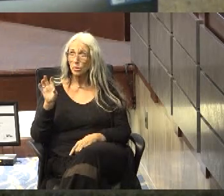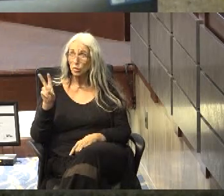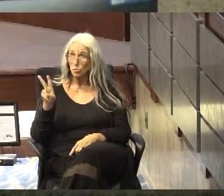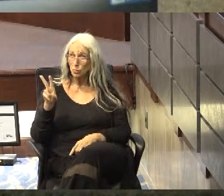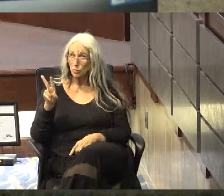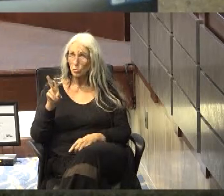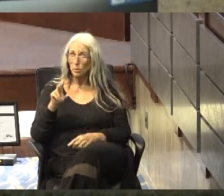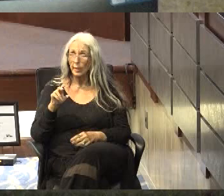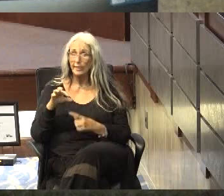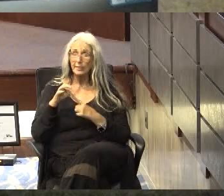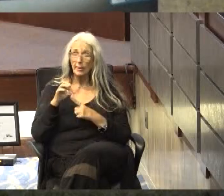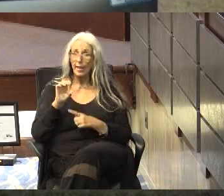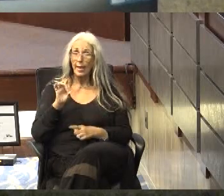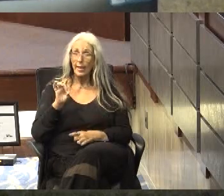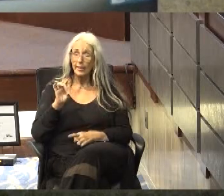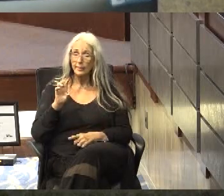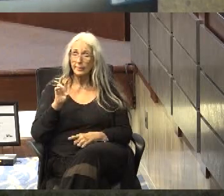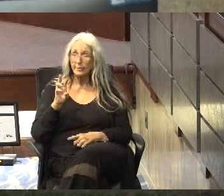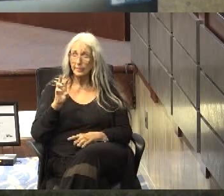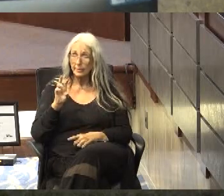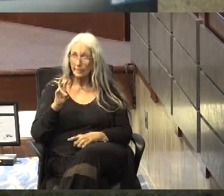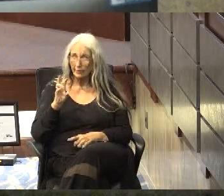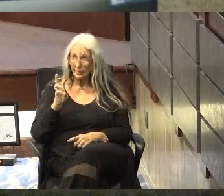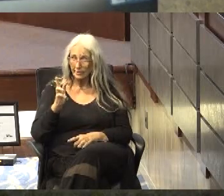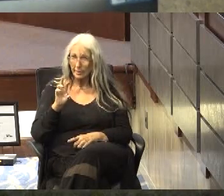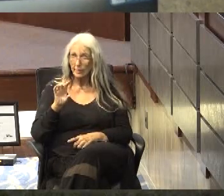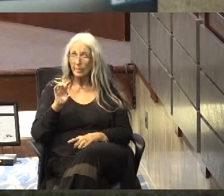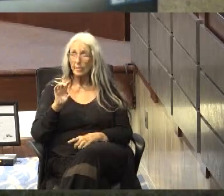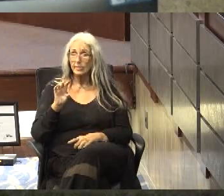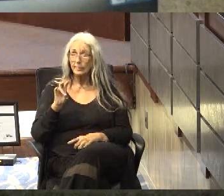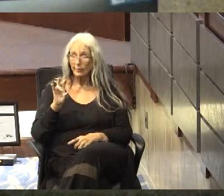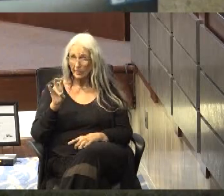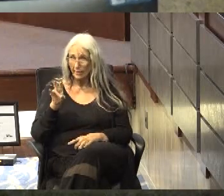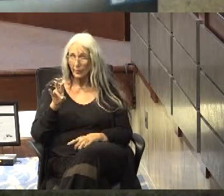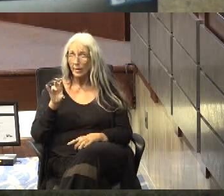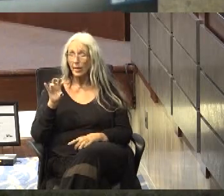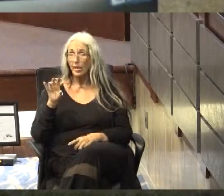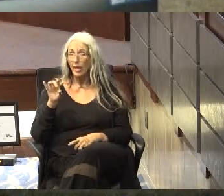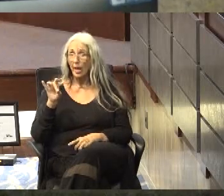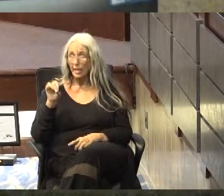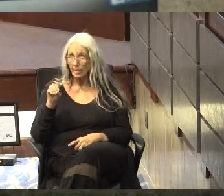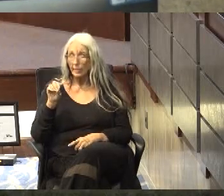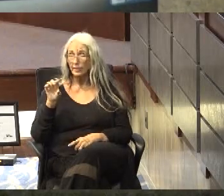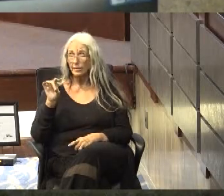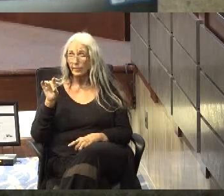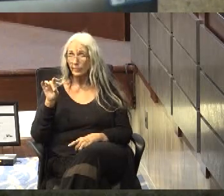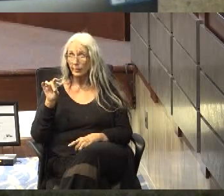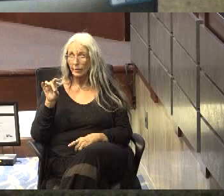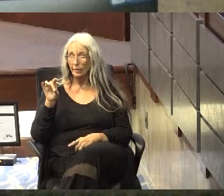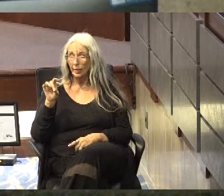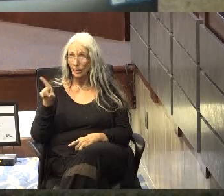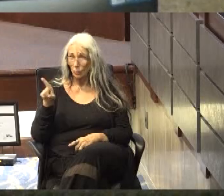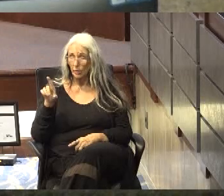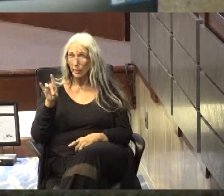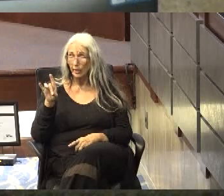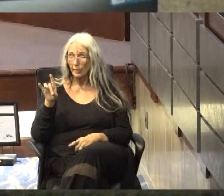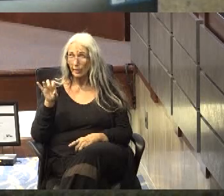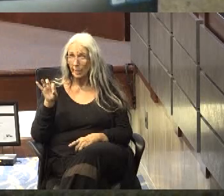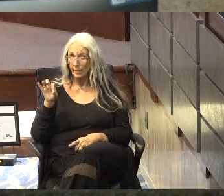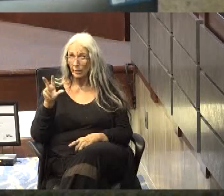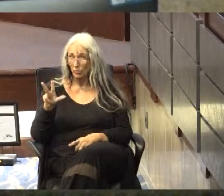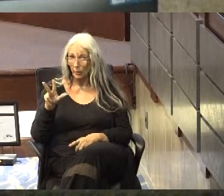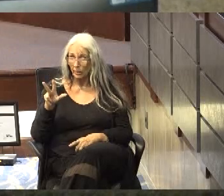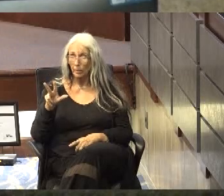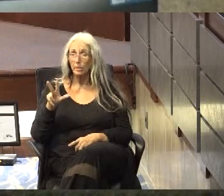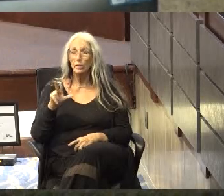of 876, 877, 878, 880, and 881, and 893, because Councilmember